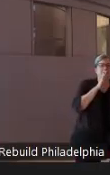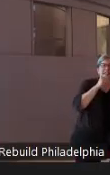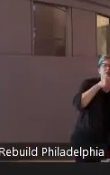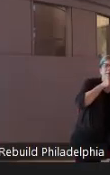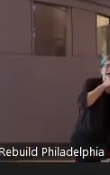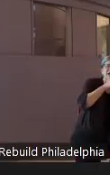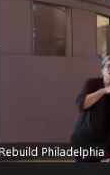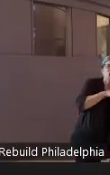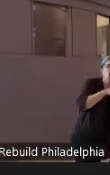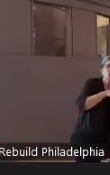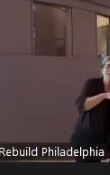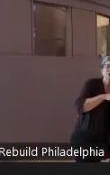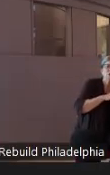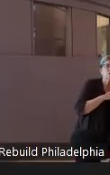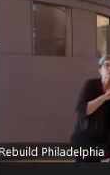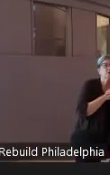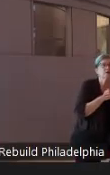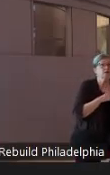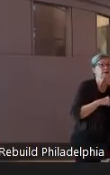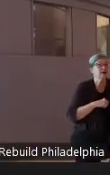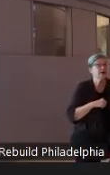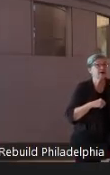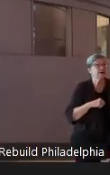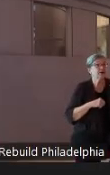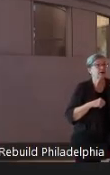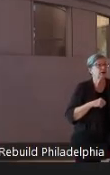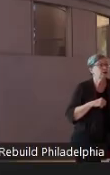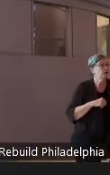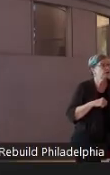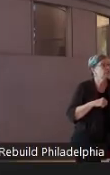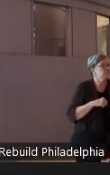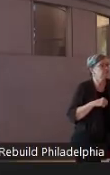sorry. Is that better?